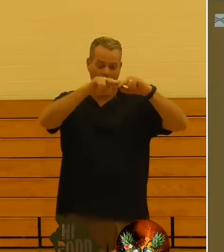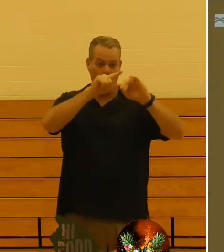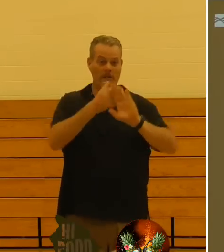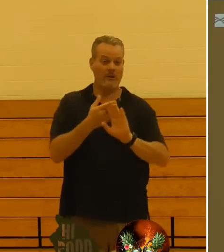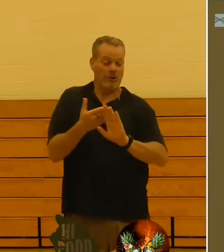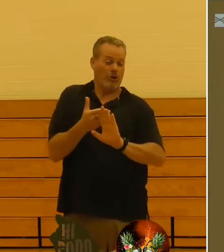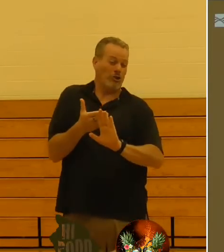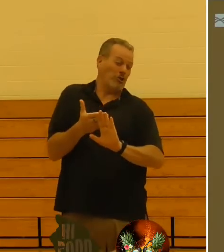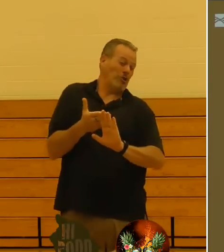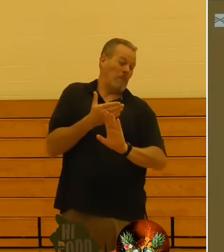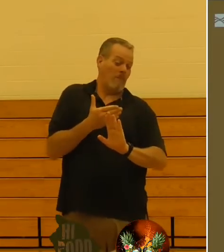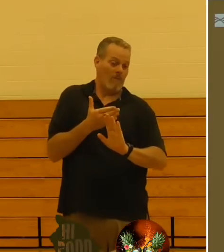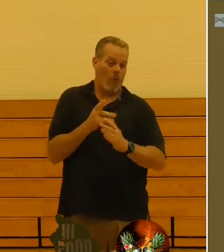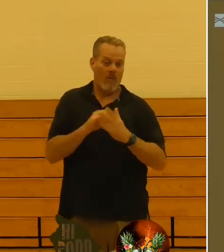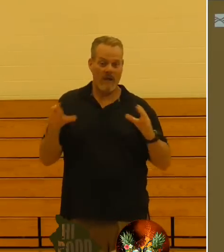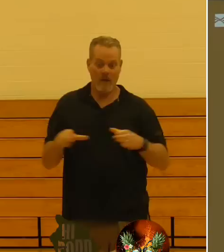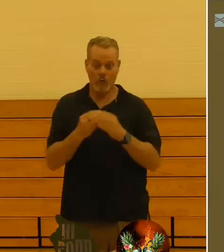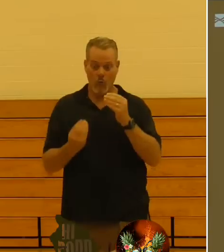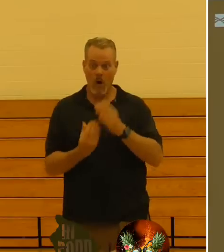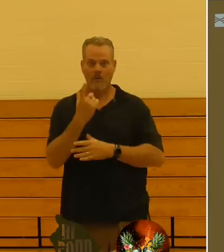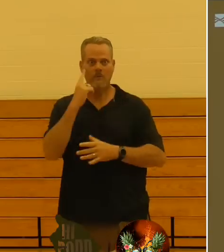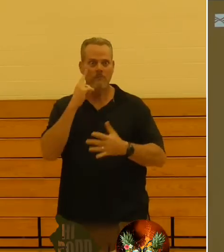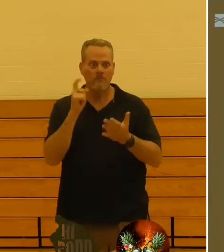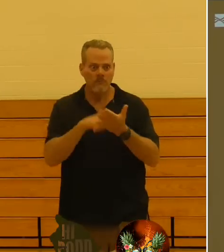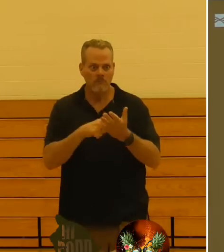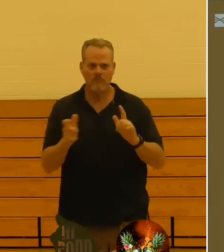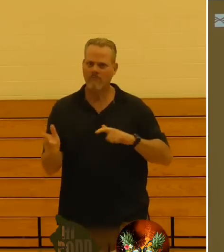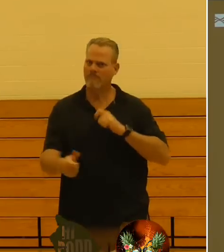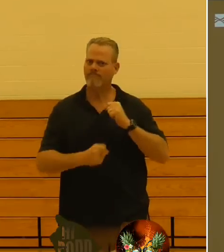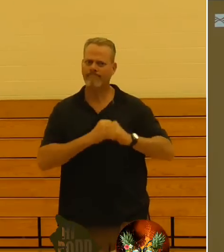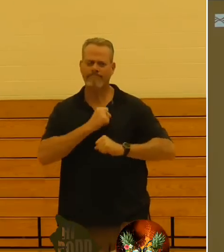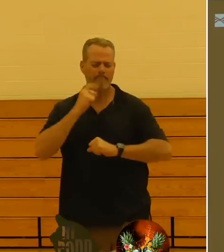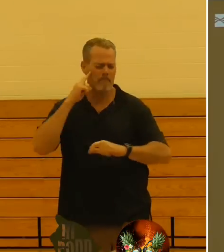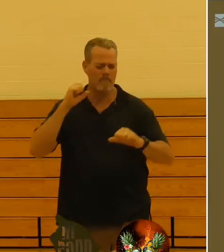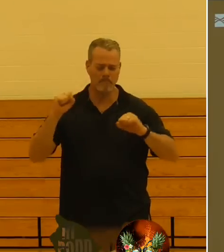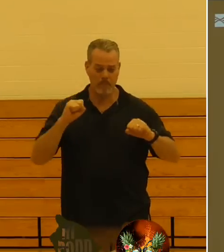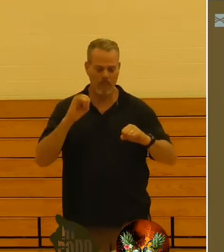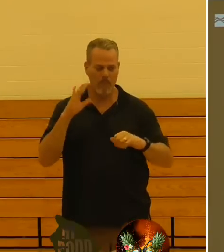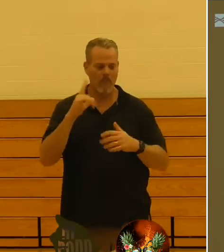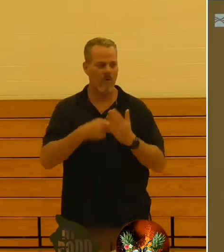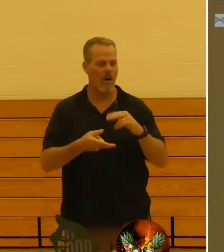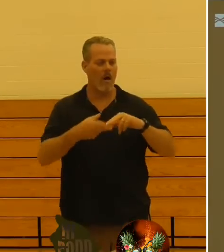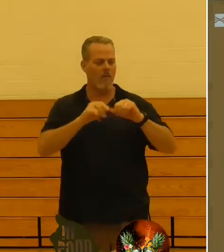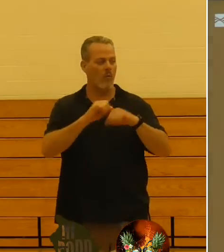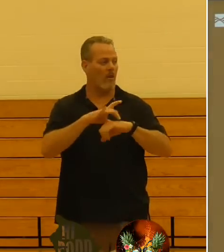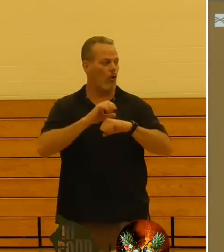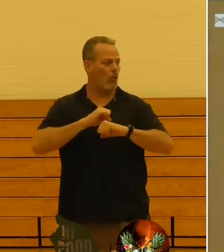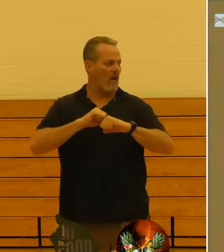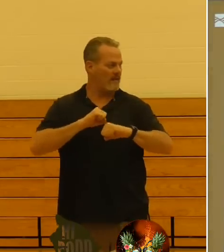see a great intense swarm of seismic activity.